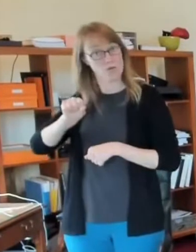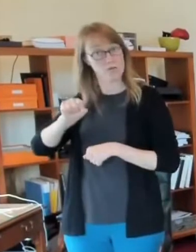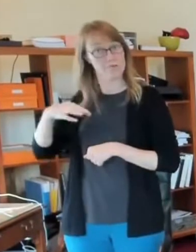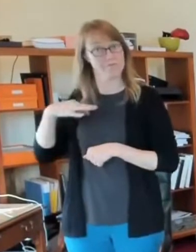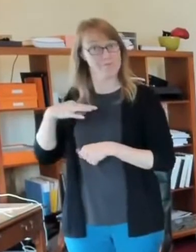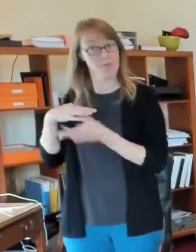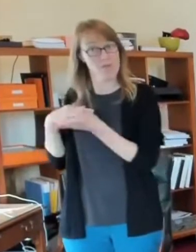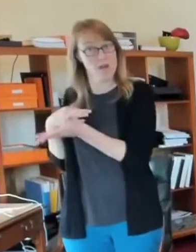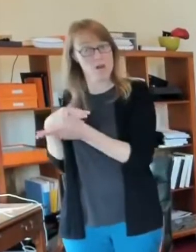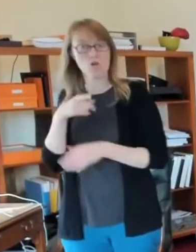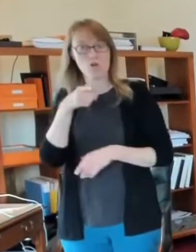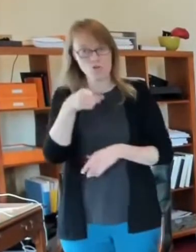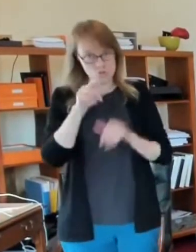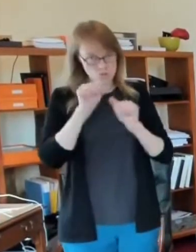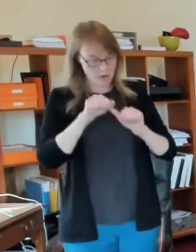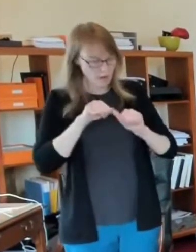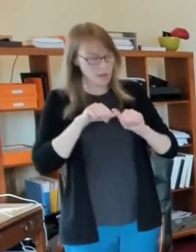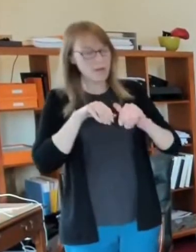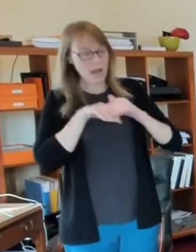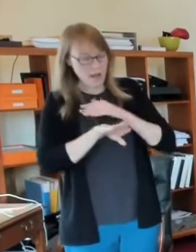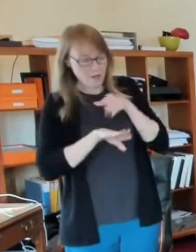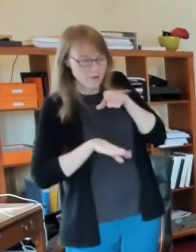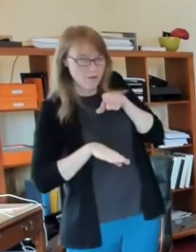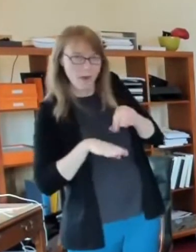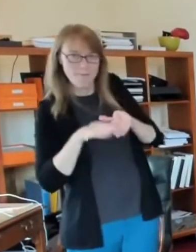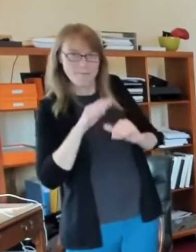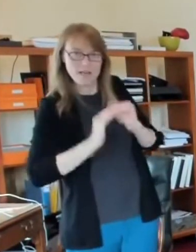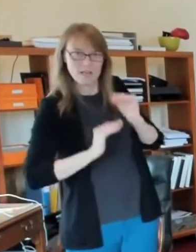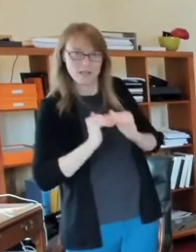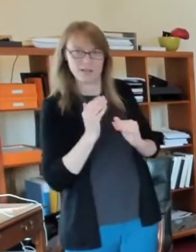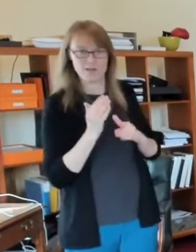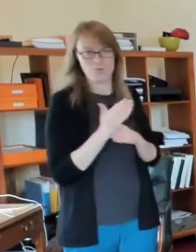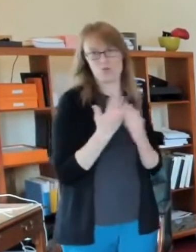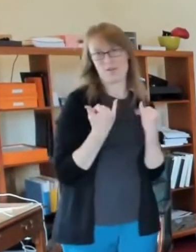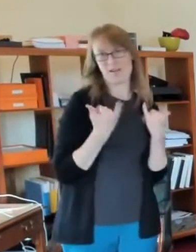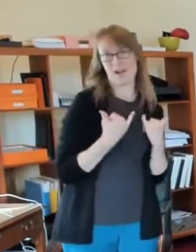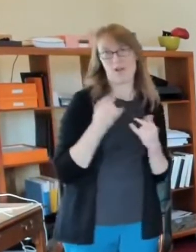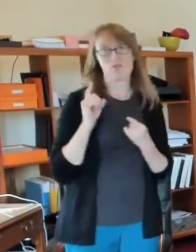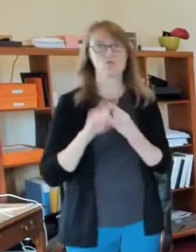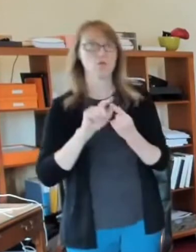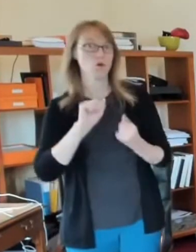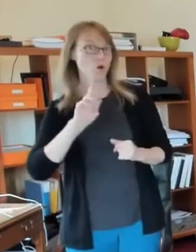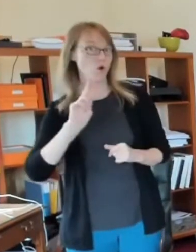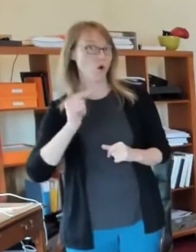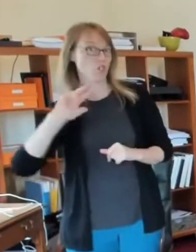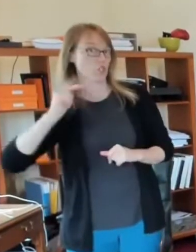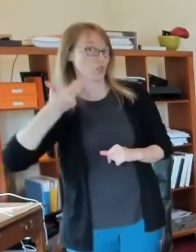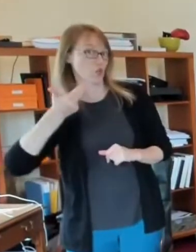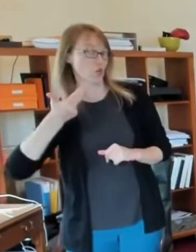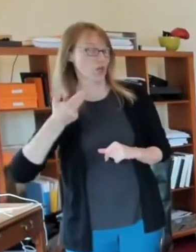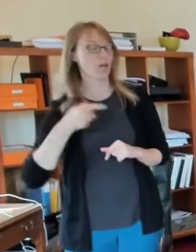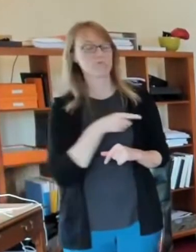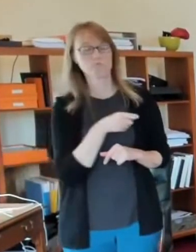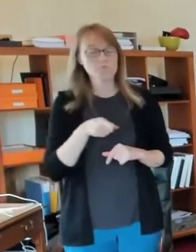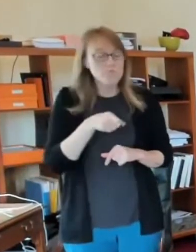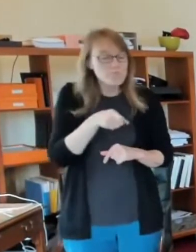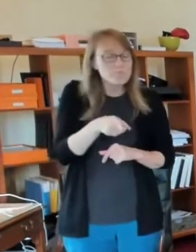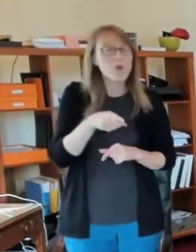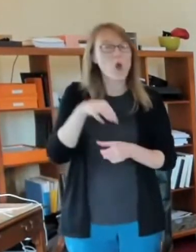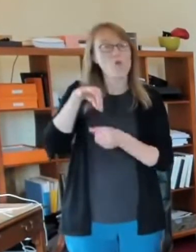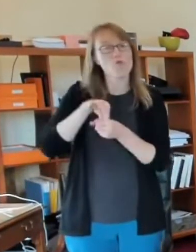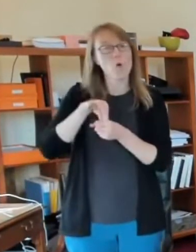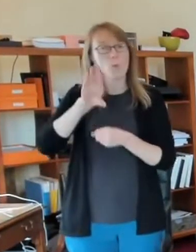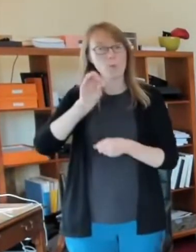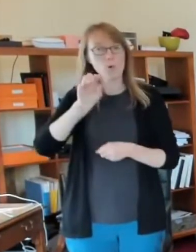the election board between now and the end of the day on August the 3rd and go to a voting booth